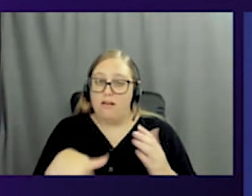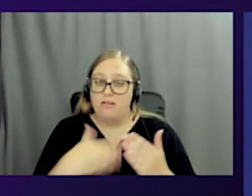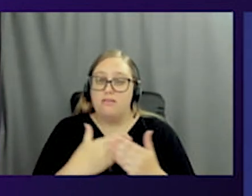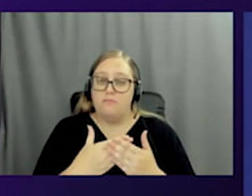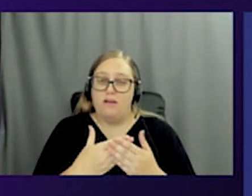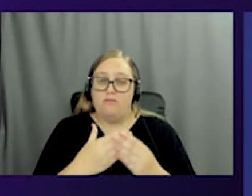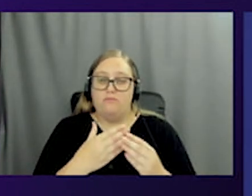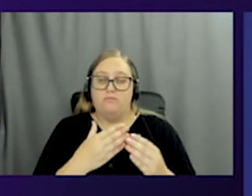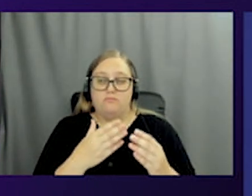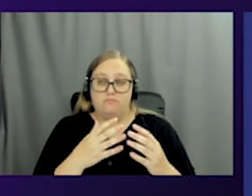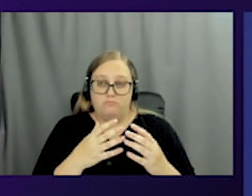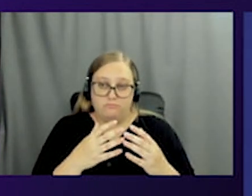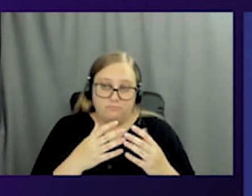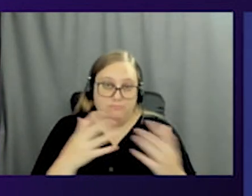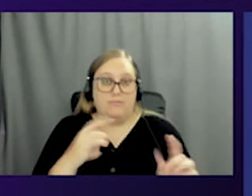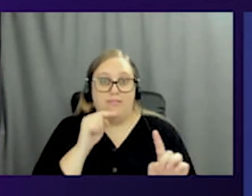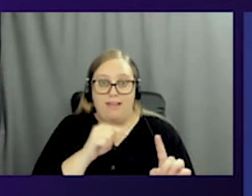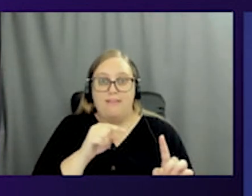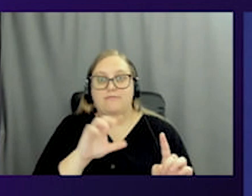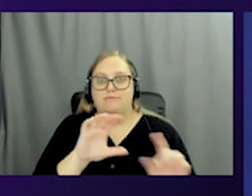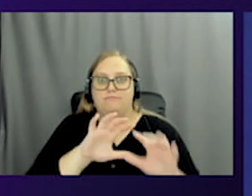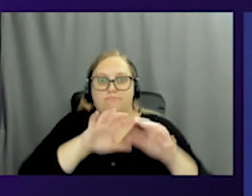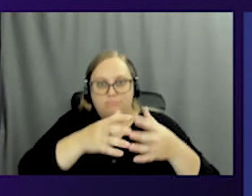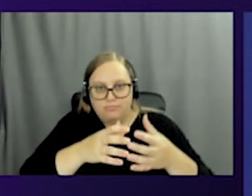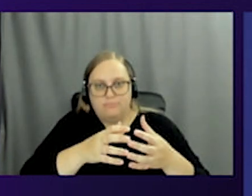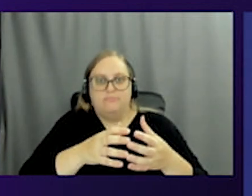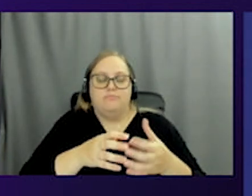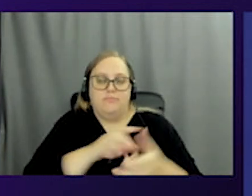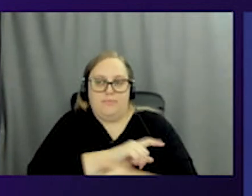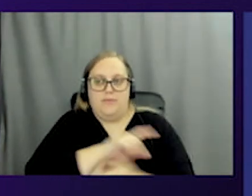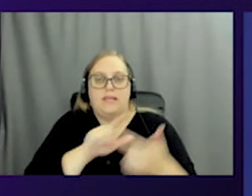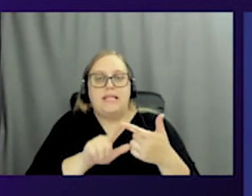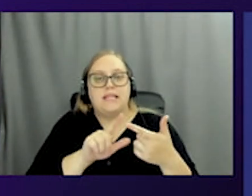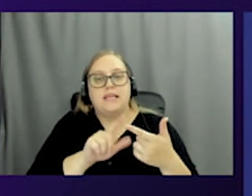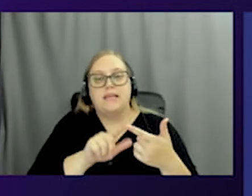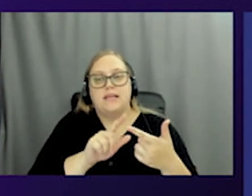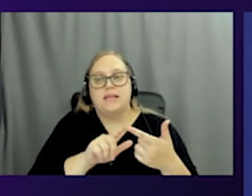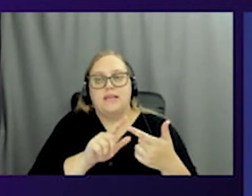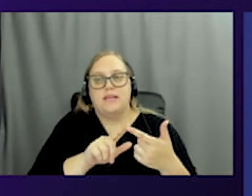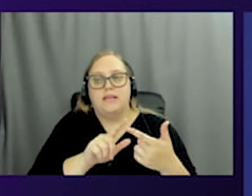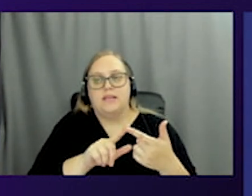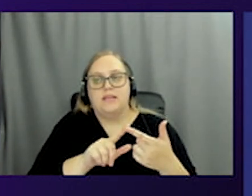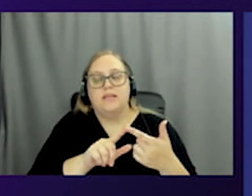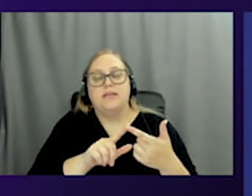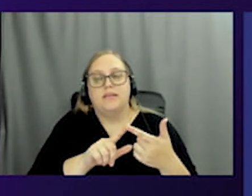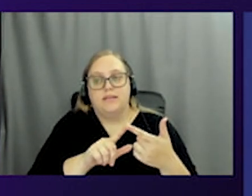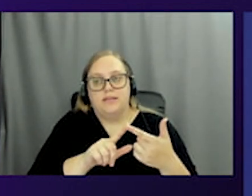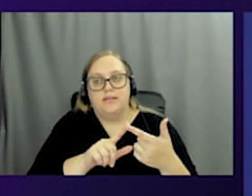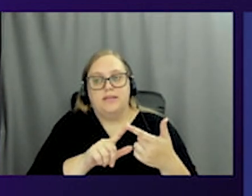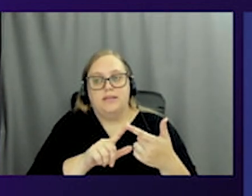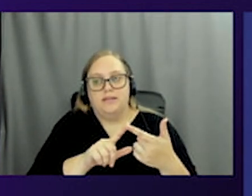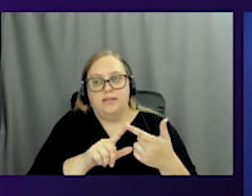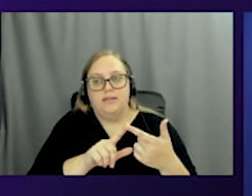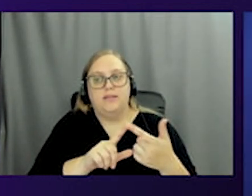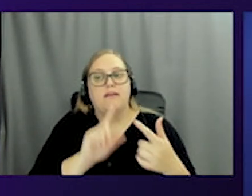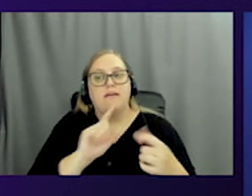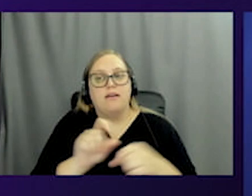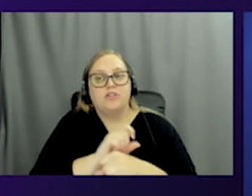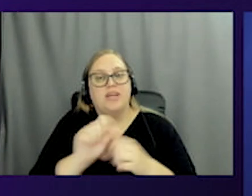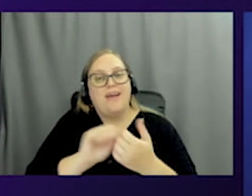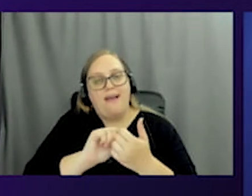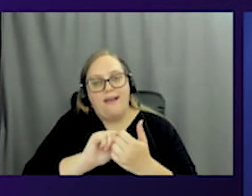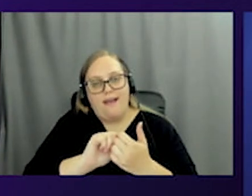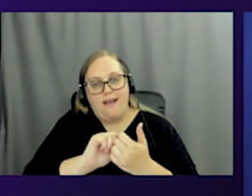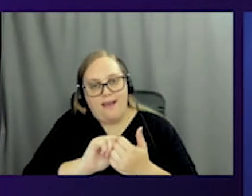in that pocket. And the second part is actually the algorithm itself is is essentially how you take